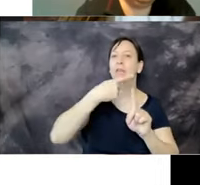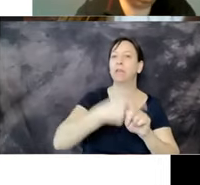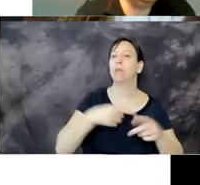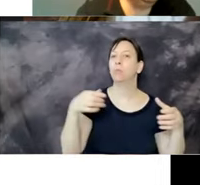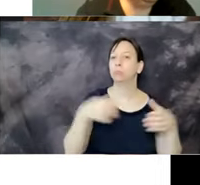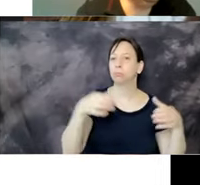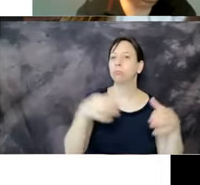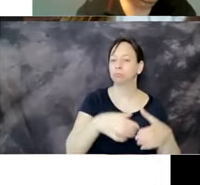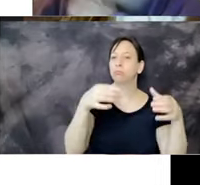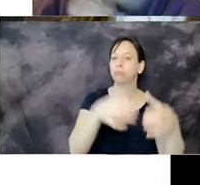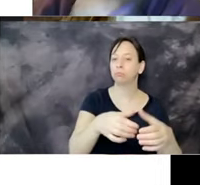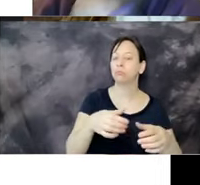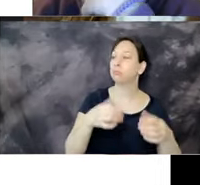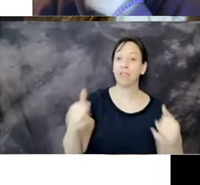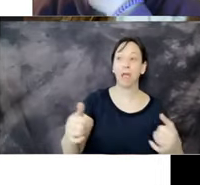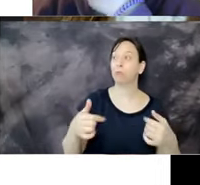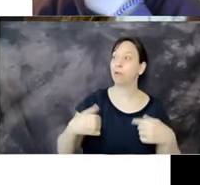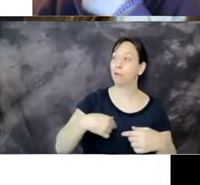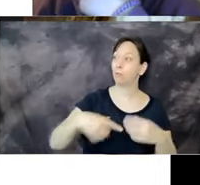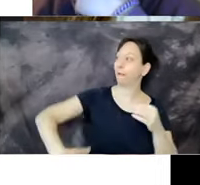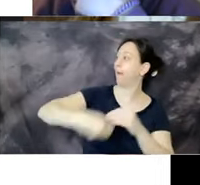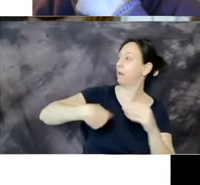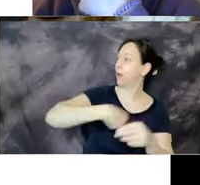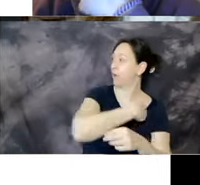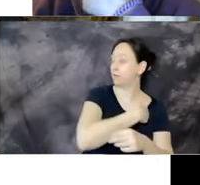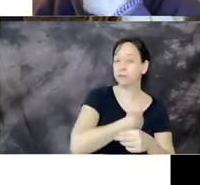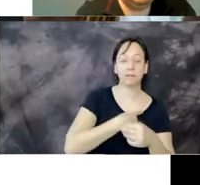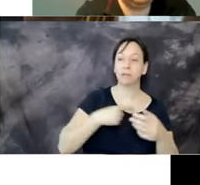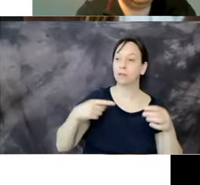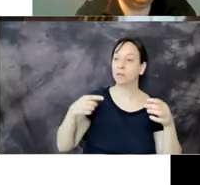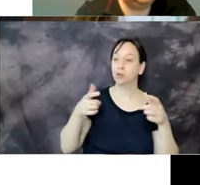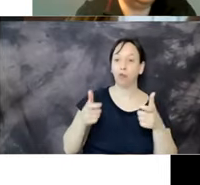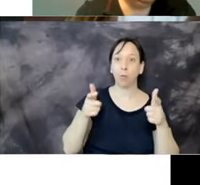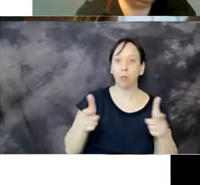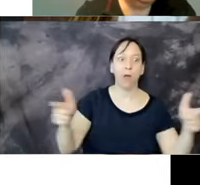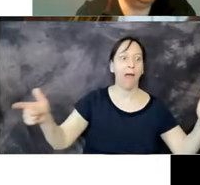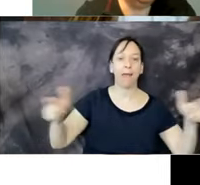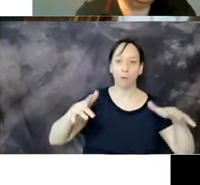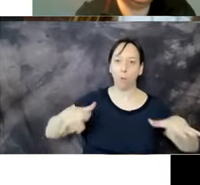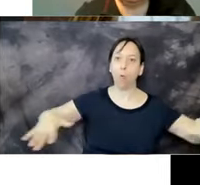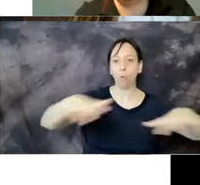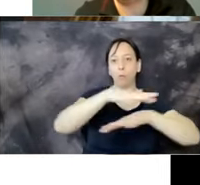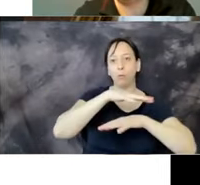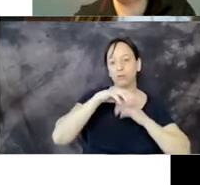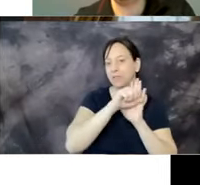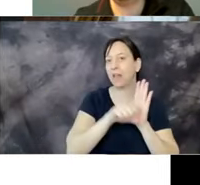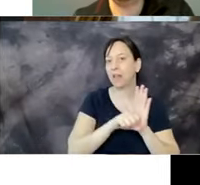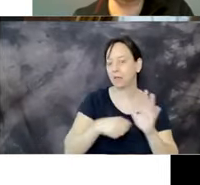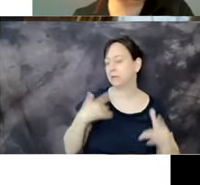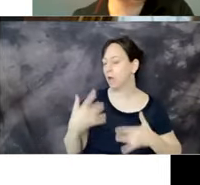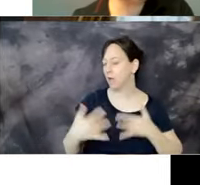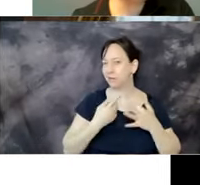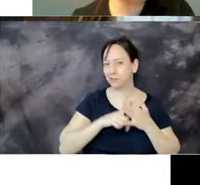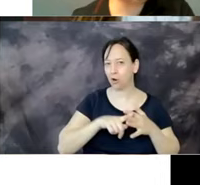they started and trying to do this statewide as a collaboration between us. So we're really excited to get that started